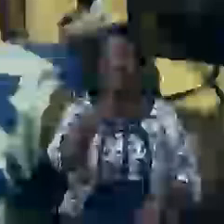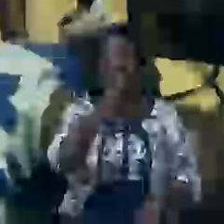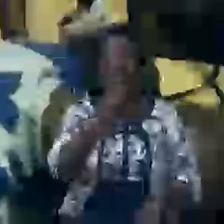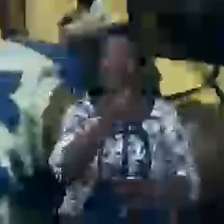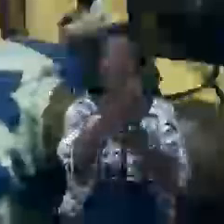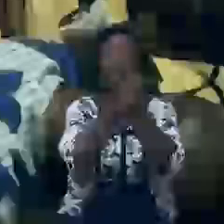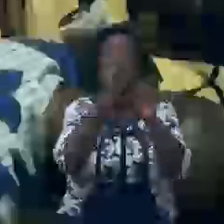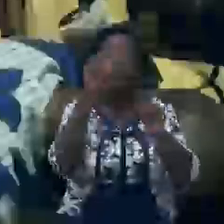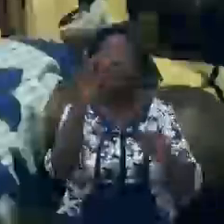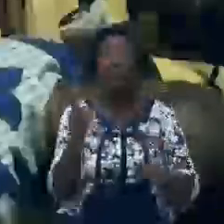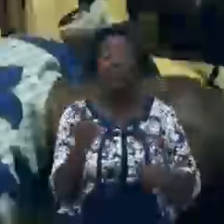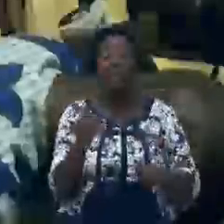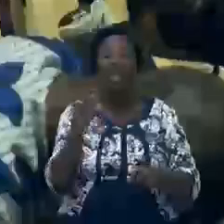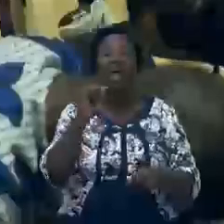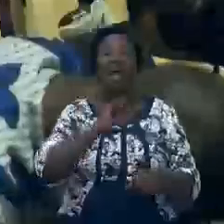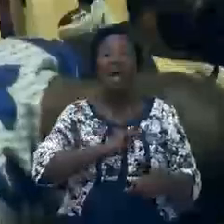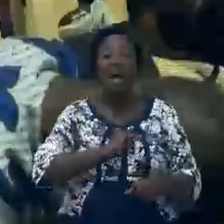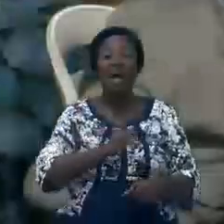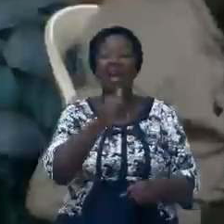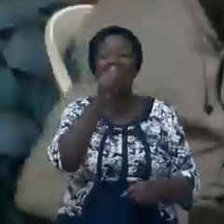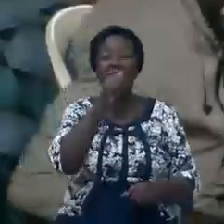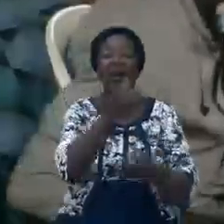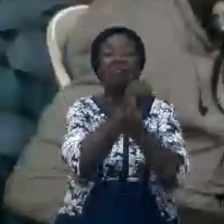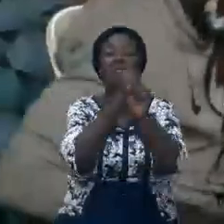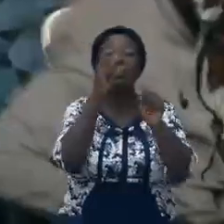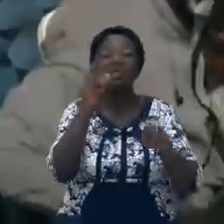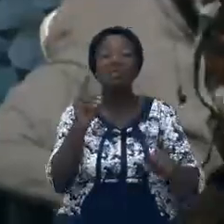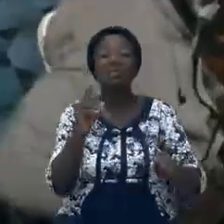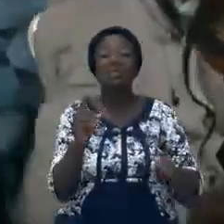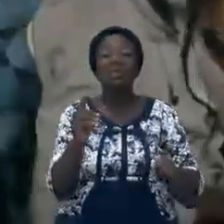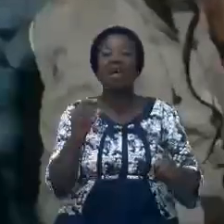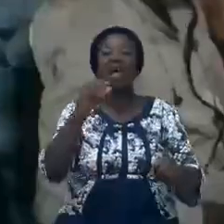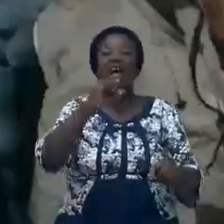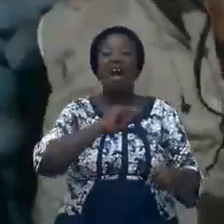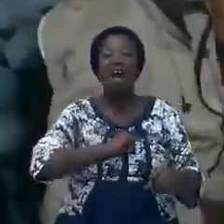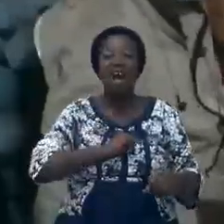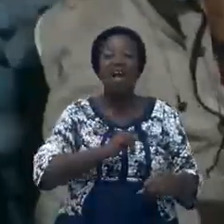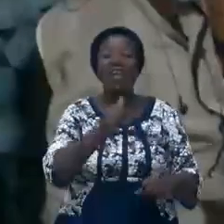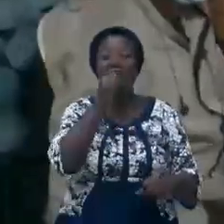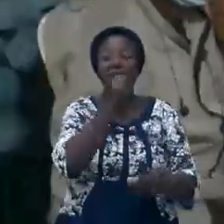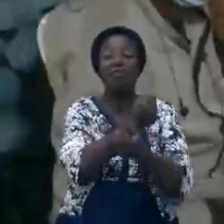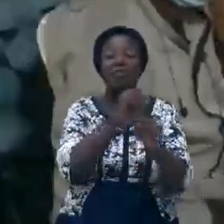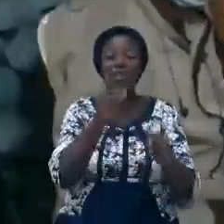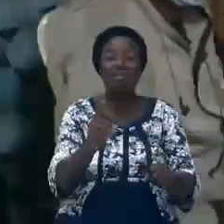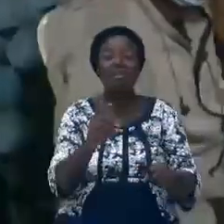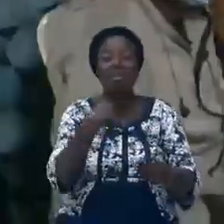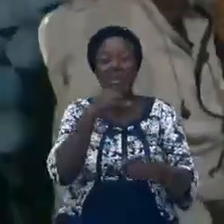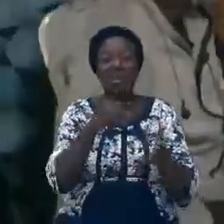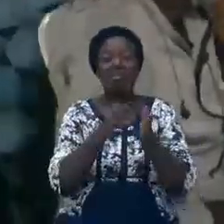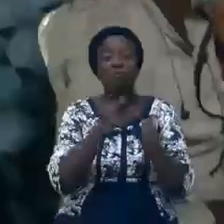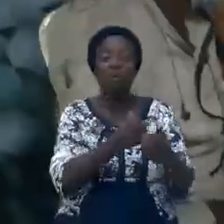I am saved. Say it aloud. Say it with